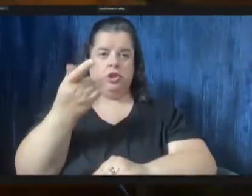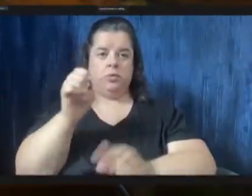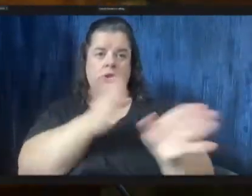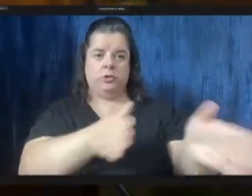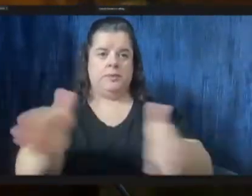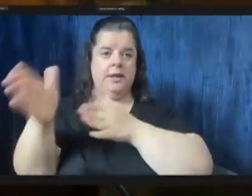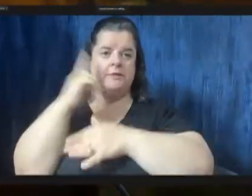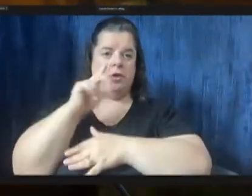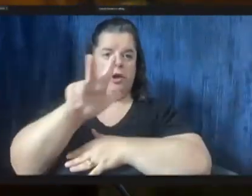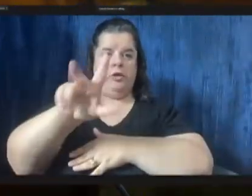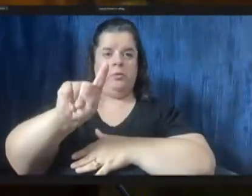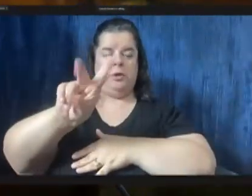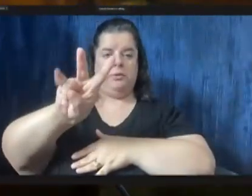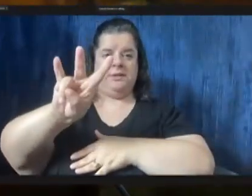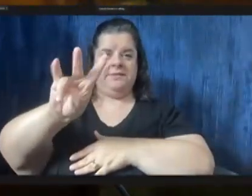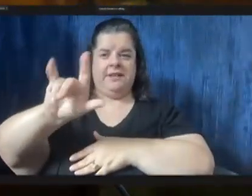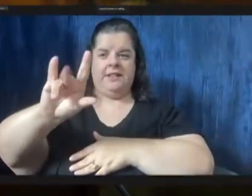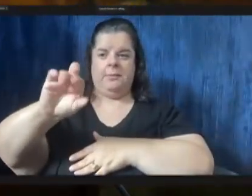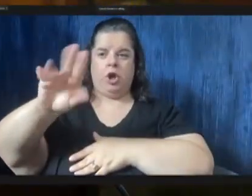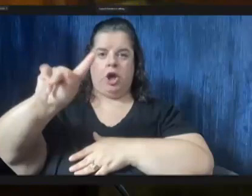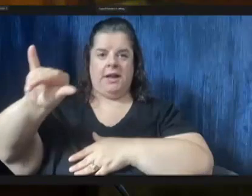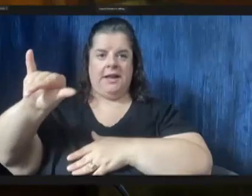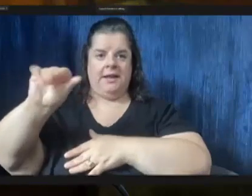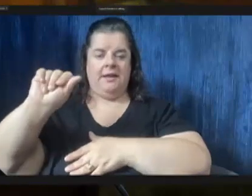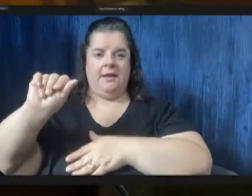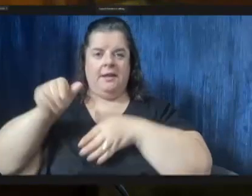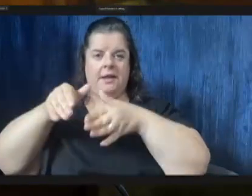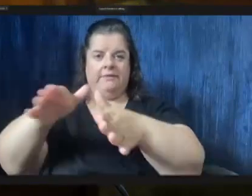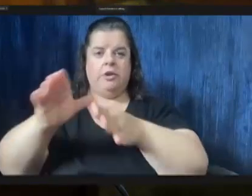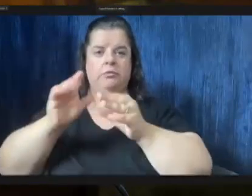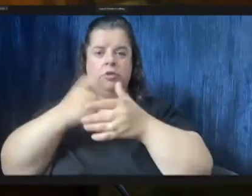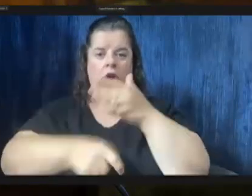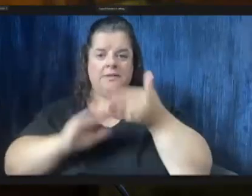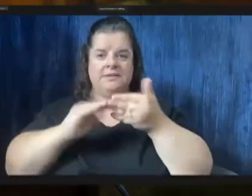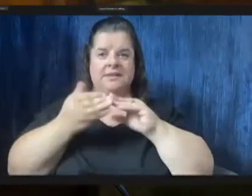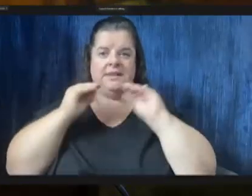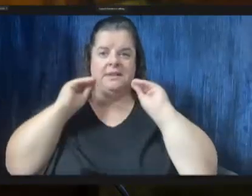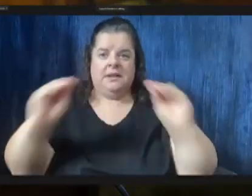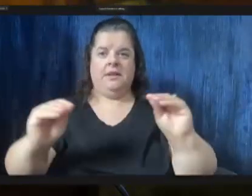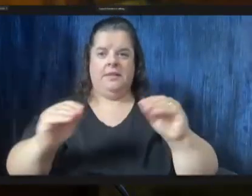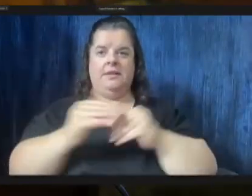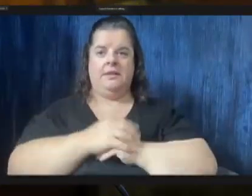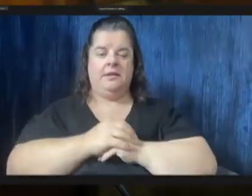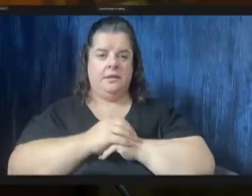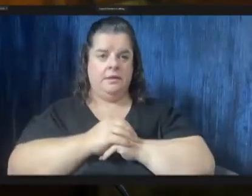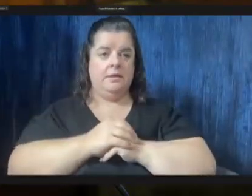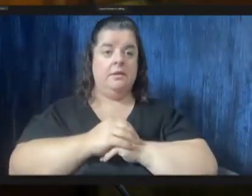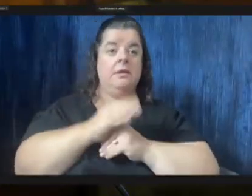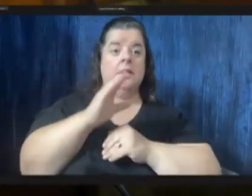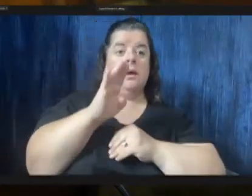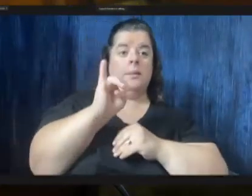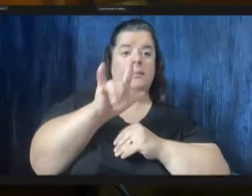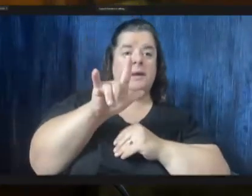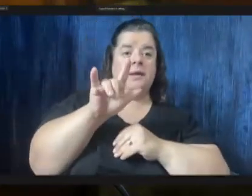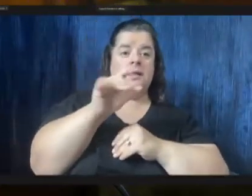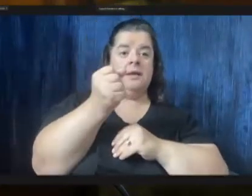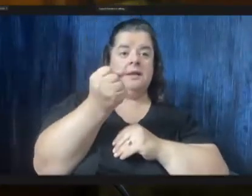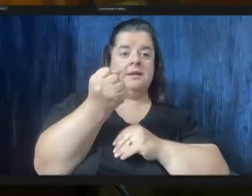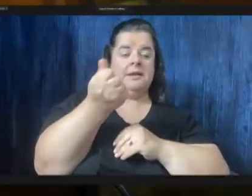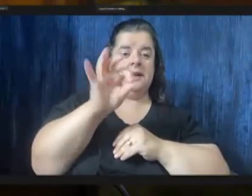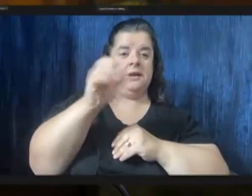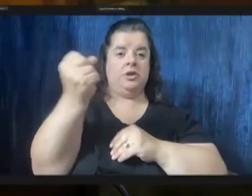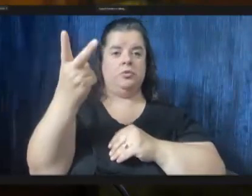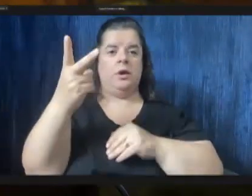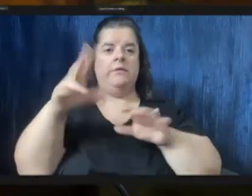for 3127 Liberty Avenue at no cost to the city. Bill 1912, Resolution Adopting Plan Revision to the City of